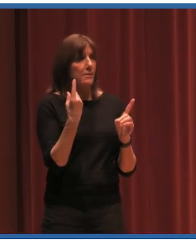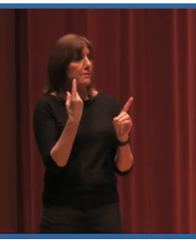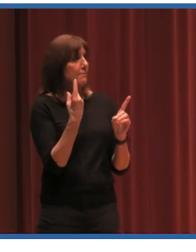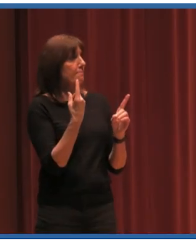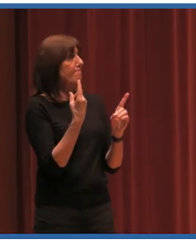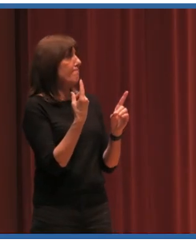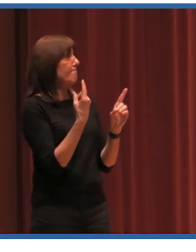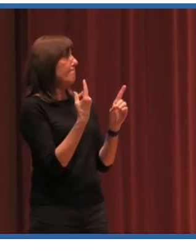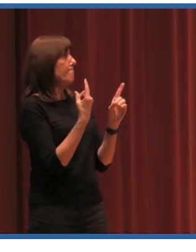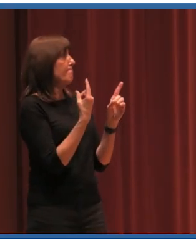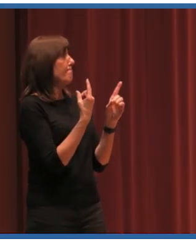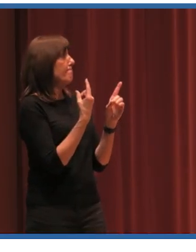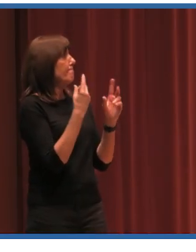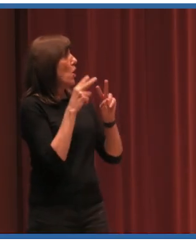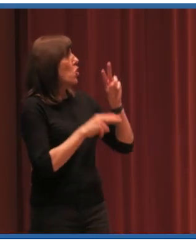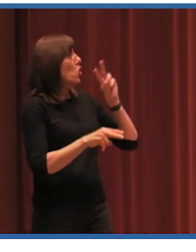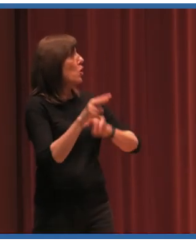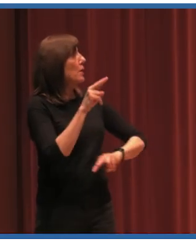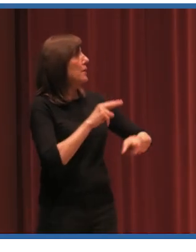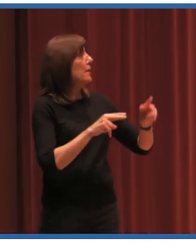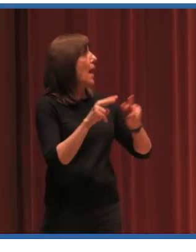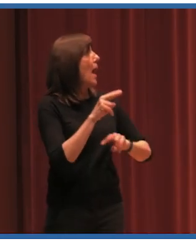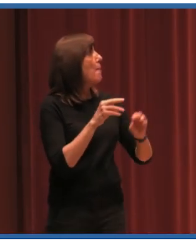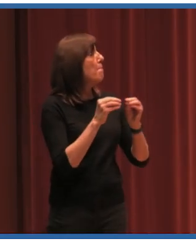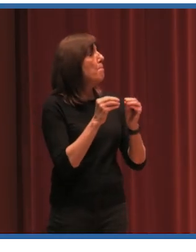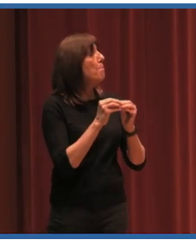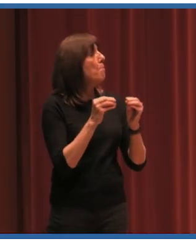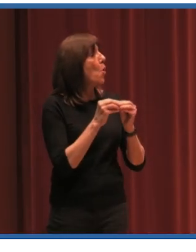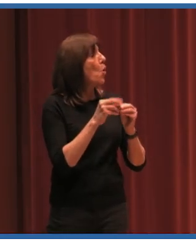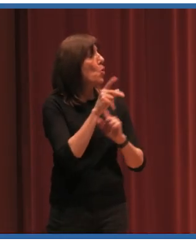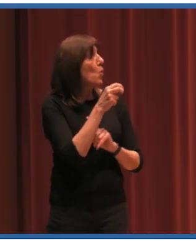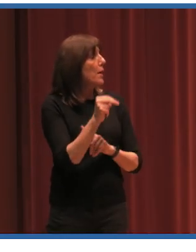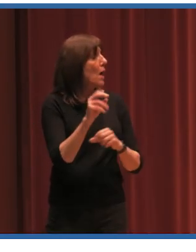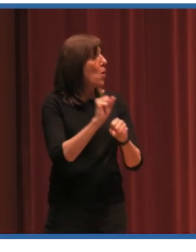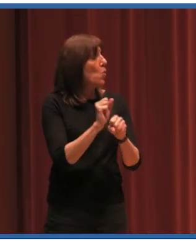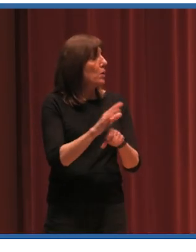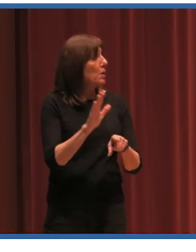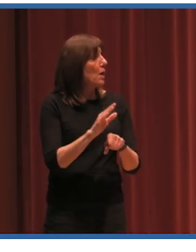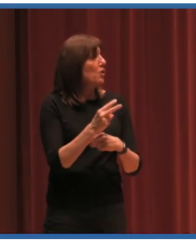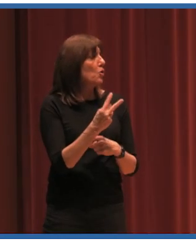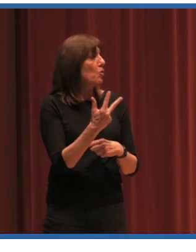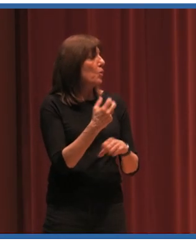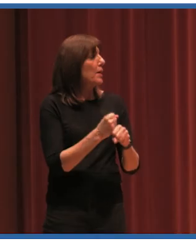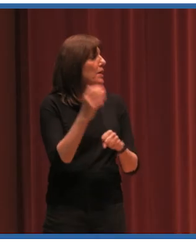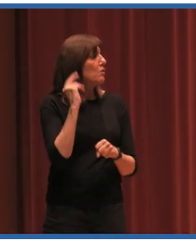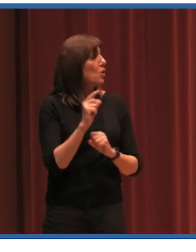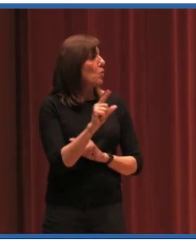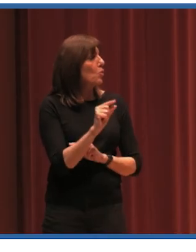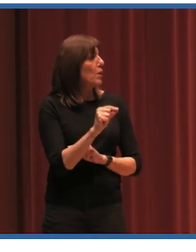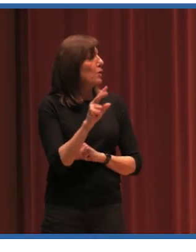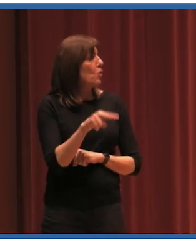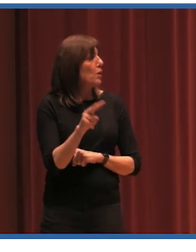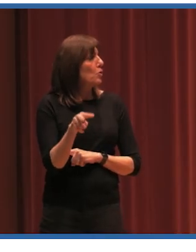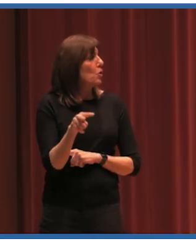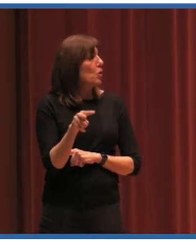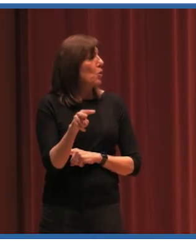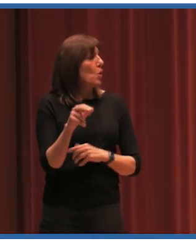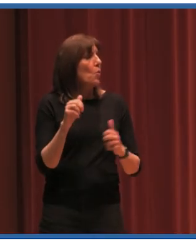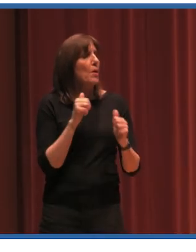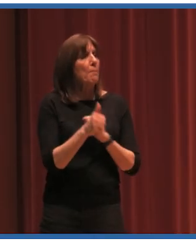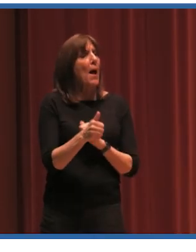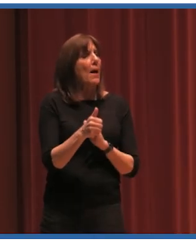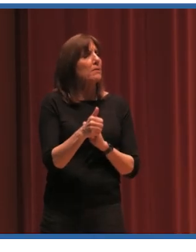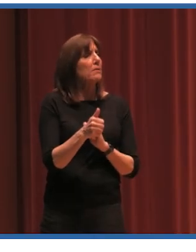more radon work done. 2 years ago, or maybe 3 years ago, 2022, we passed the Gail